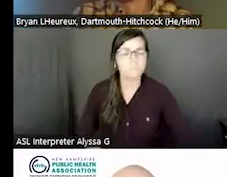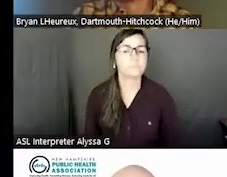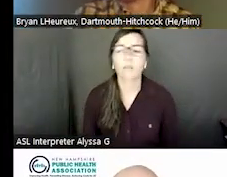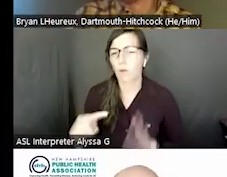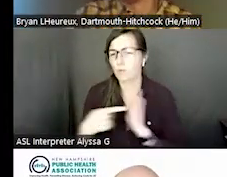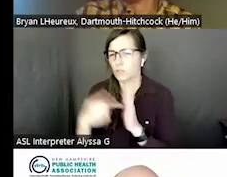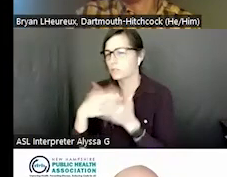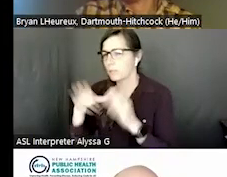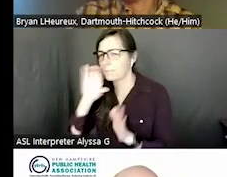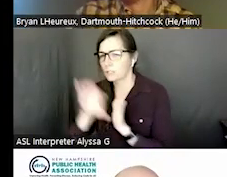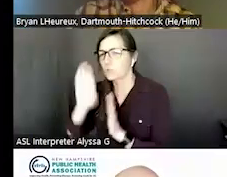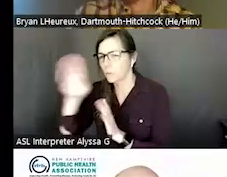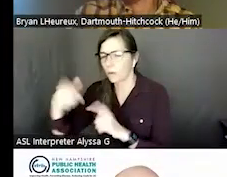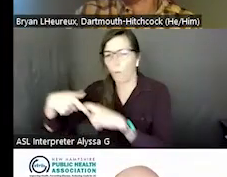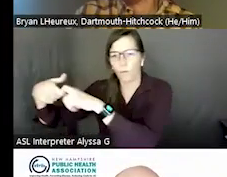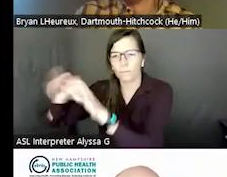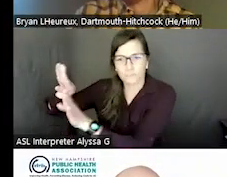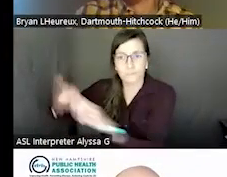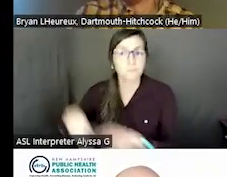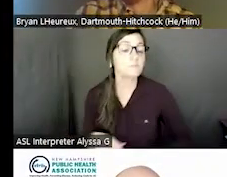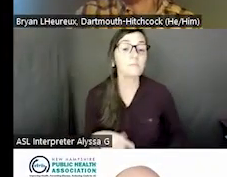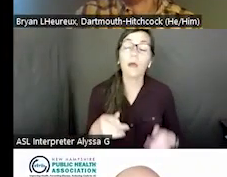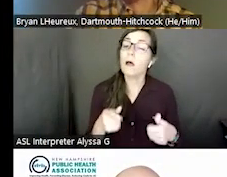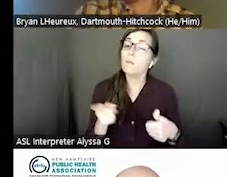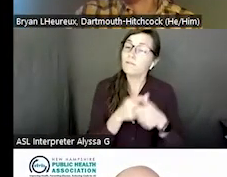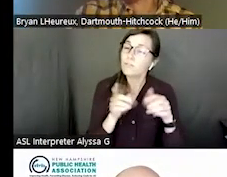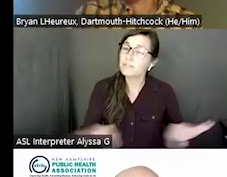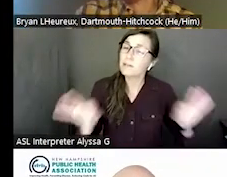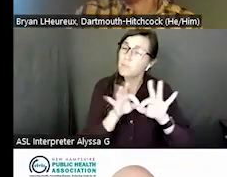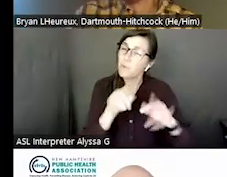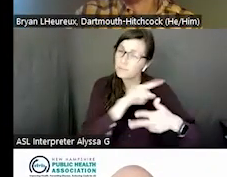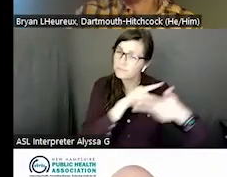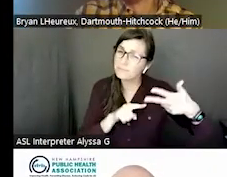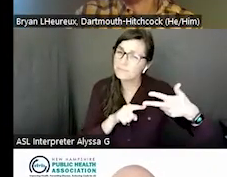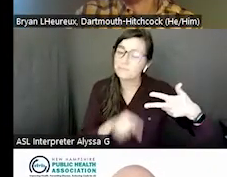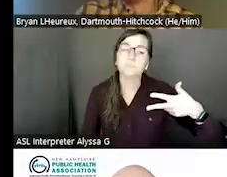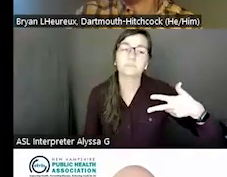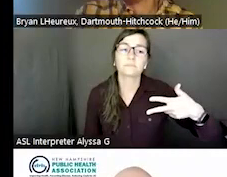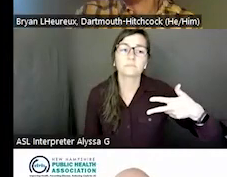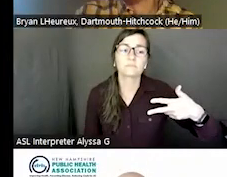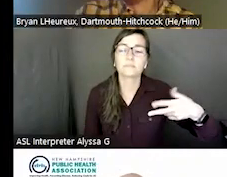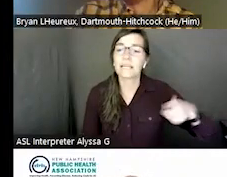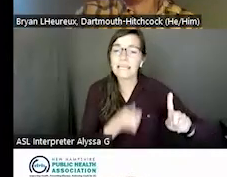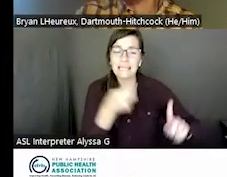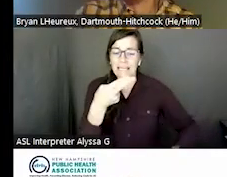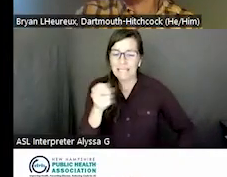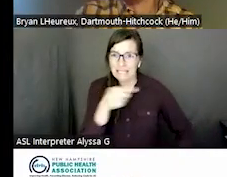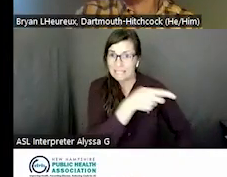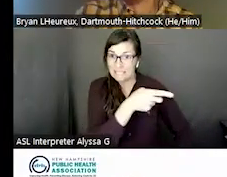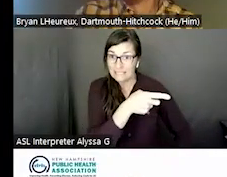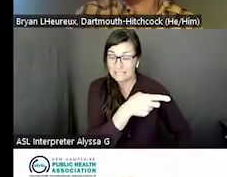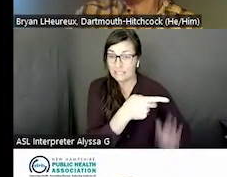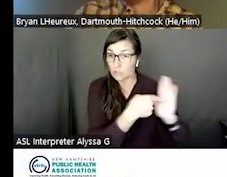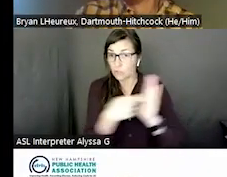minute, but here's some key things that I think are so germane to what we're here to talk about. What does Joaquin teach us about what